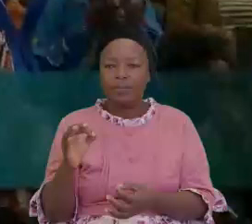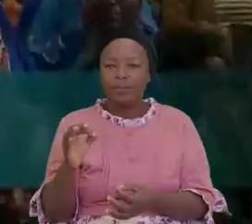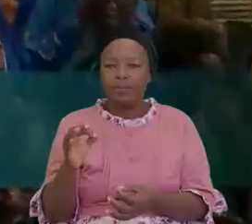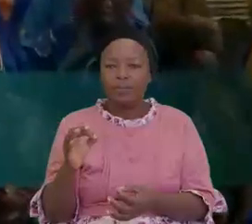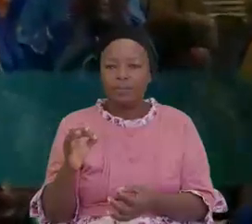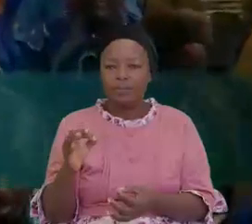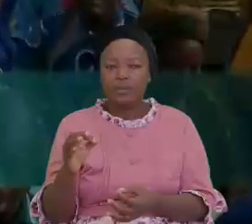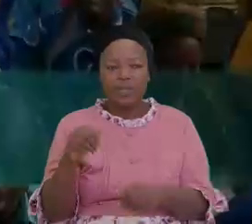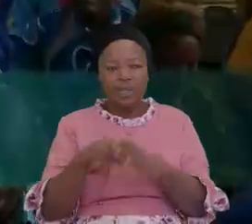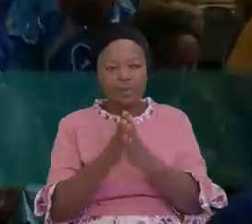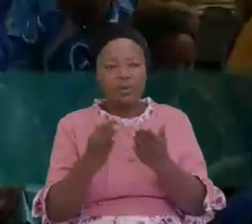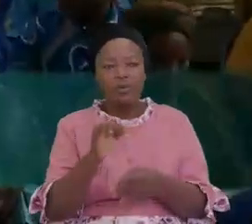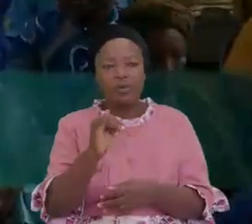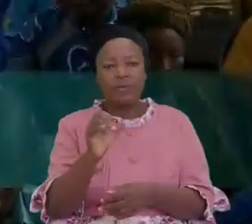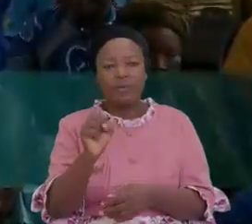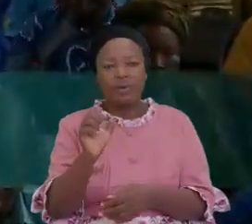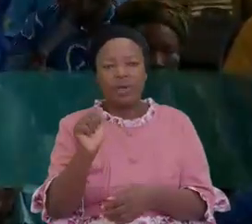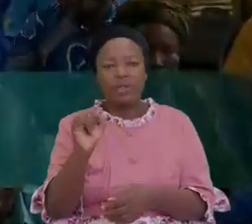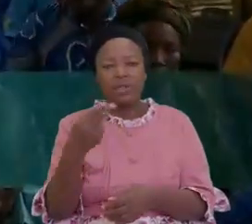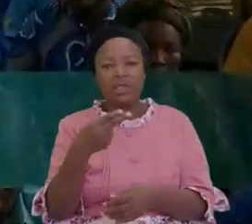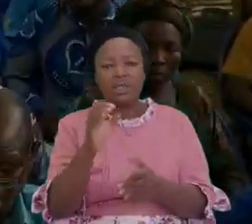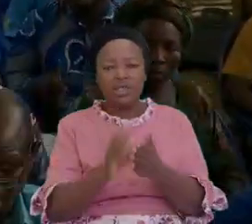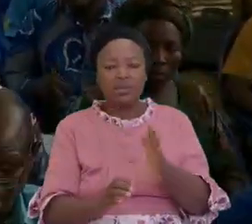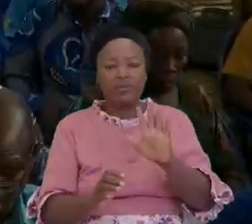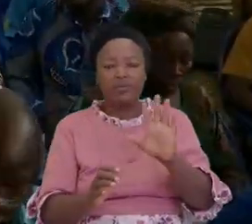Isaiah chapter 59 verse 19.